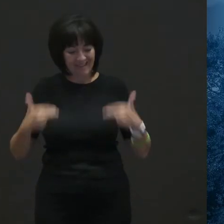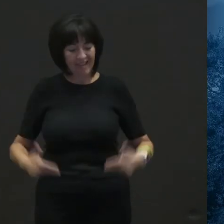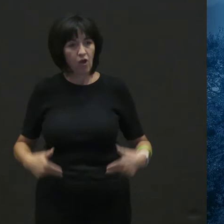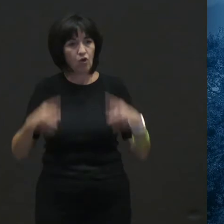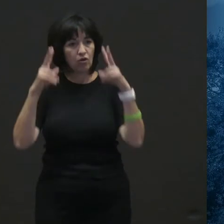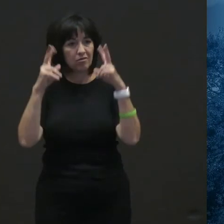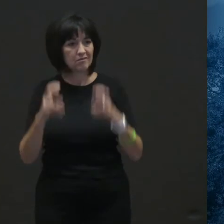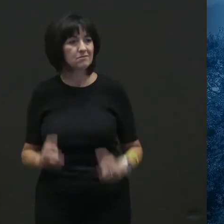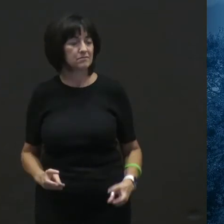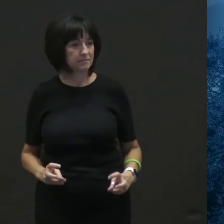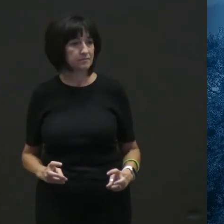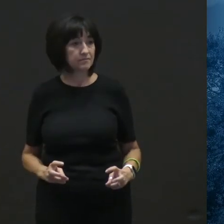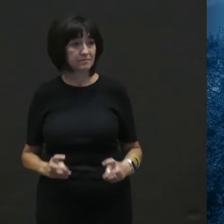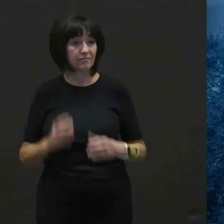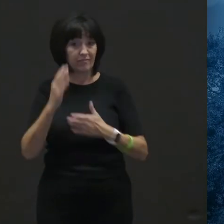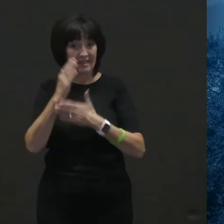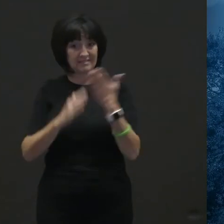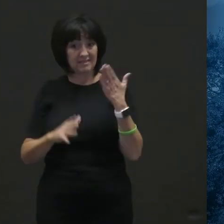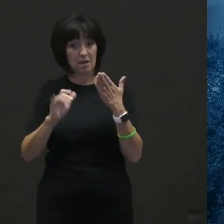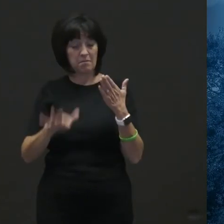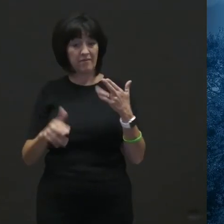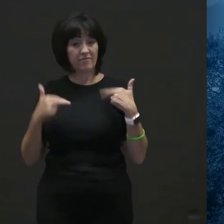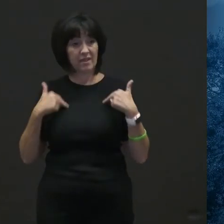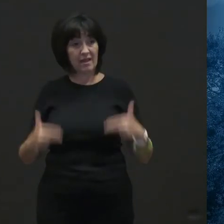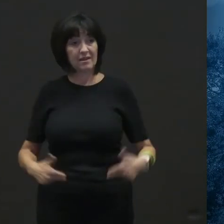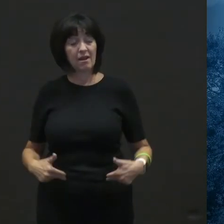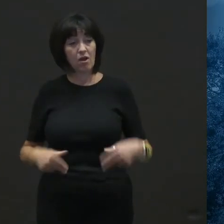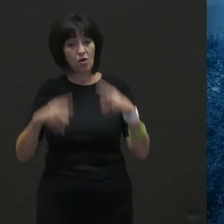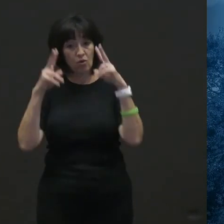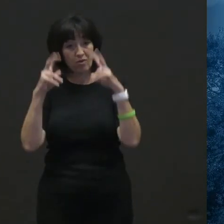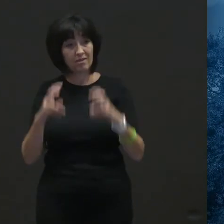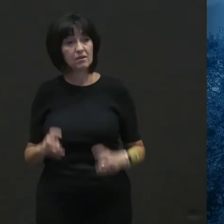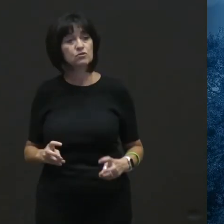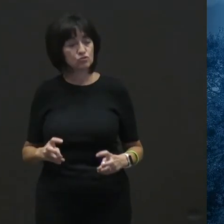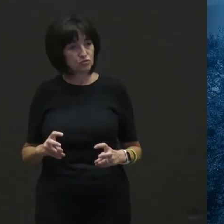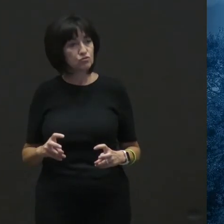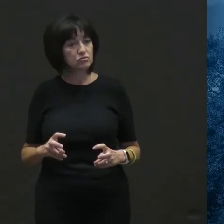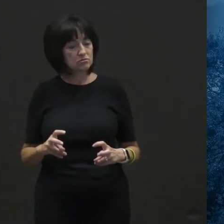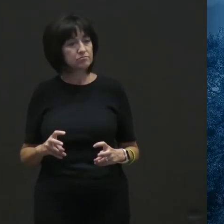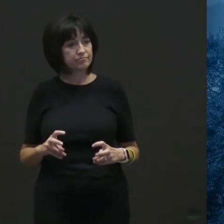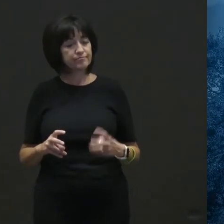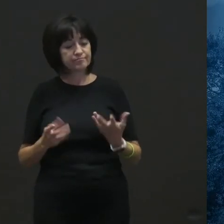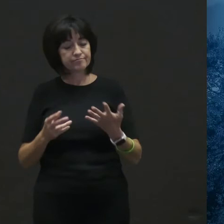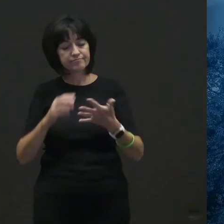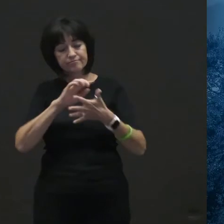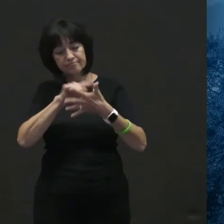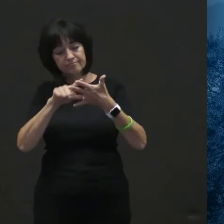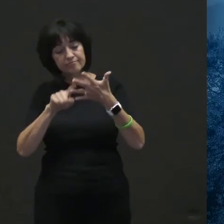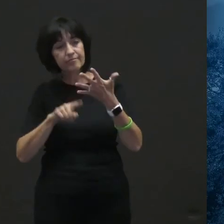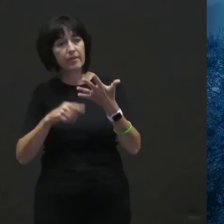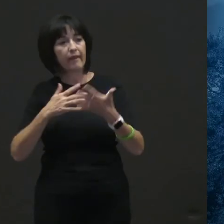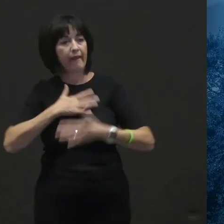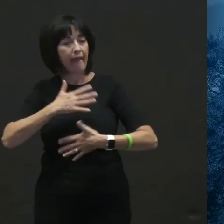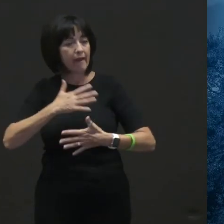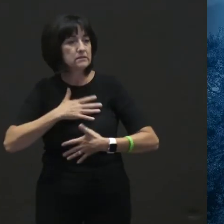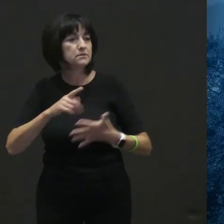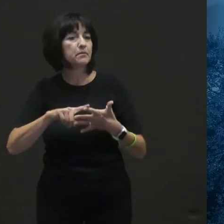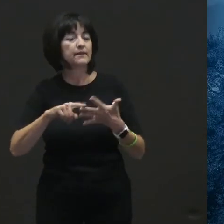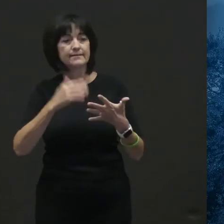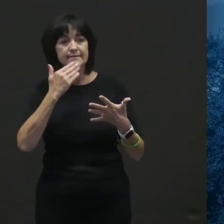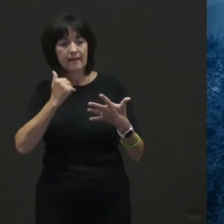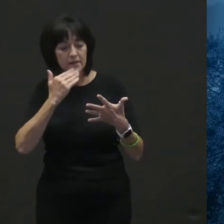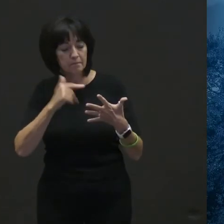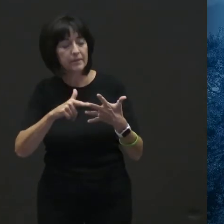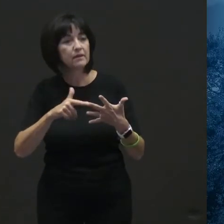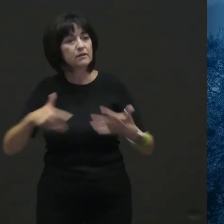conditions, some of which are fairly prevalent in terms of obesity and diabetes and asthma, really need to think about and